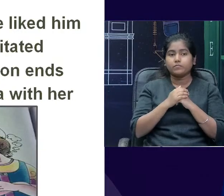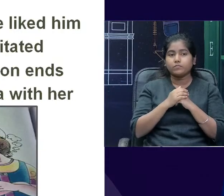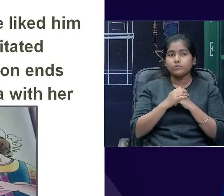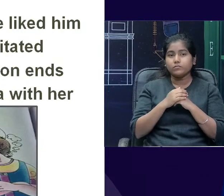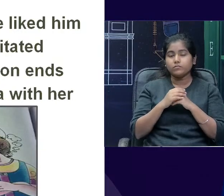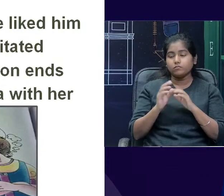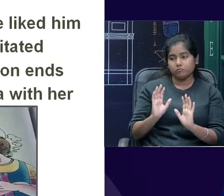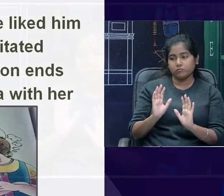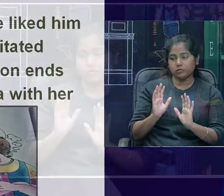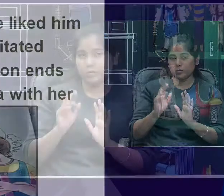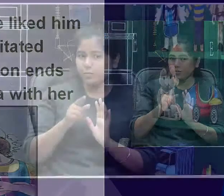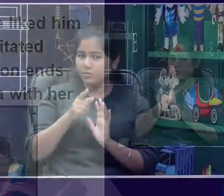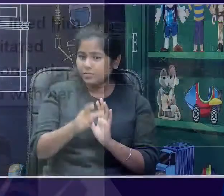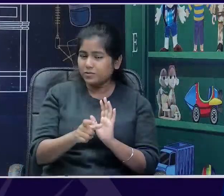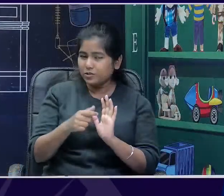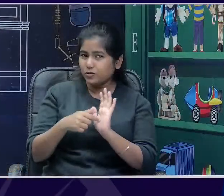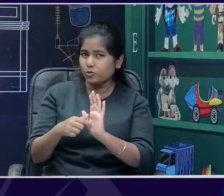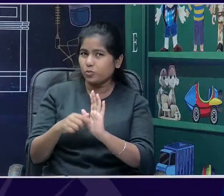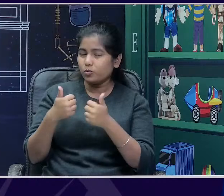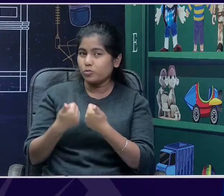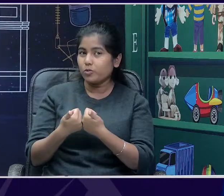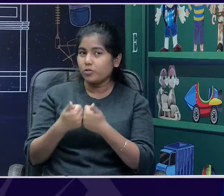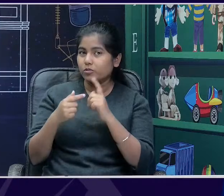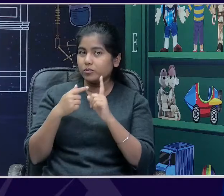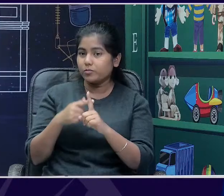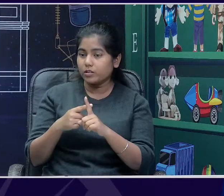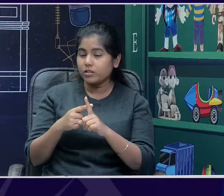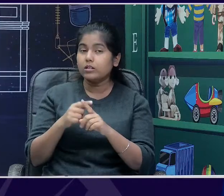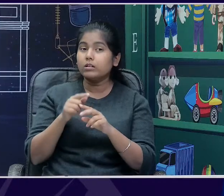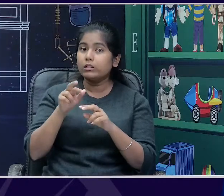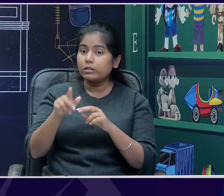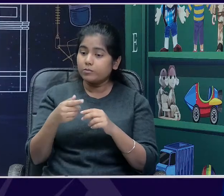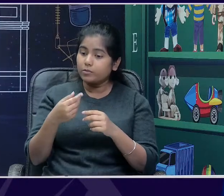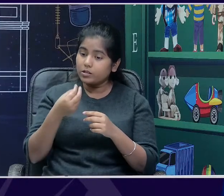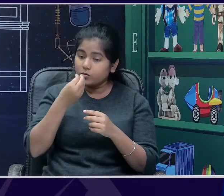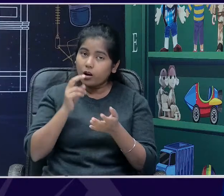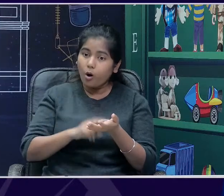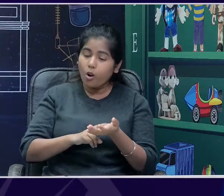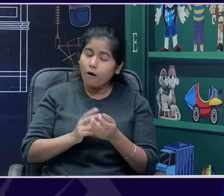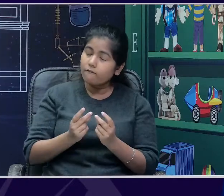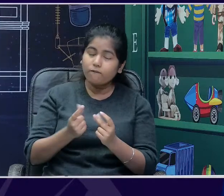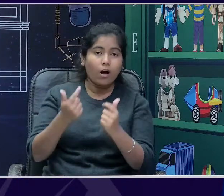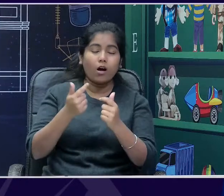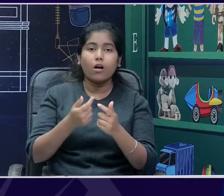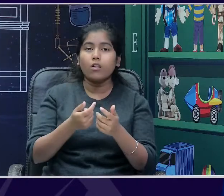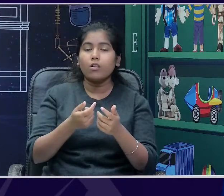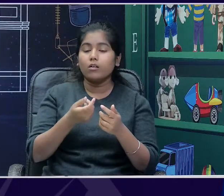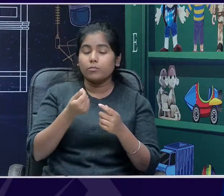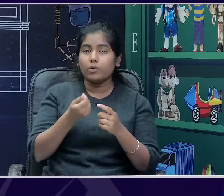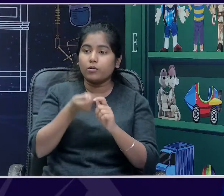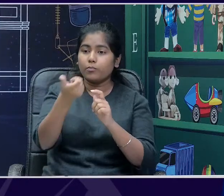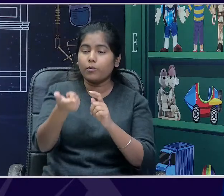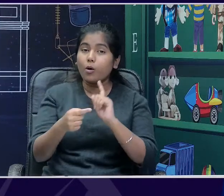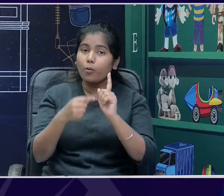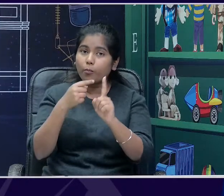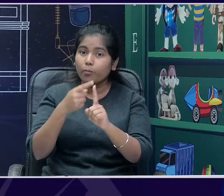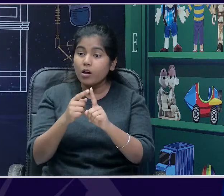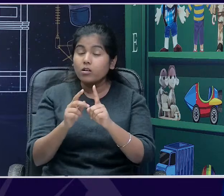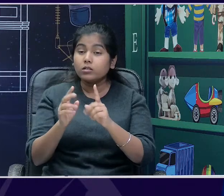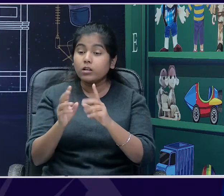good gesture. Yeah, very nice. Then Nishad immediately if he pays the bill and with tips too, so it's a good